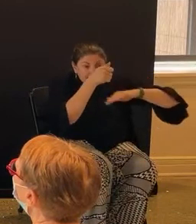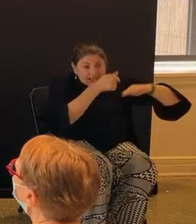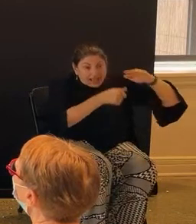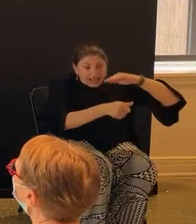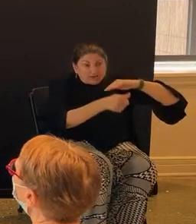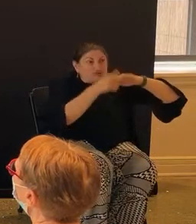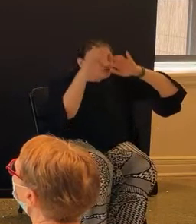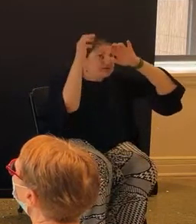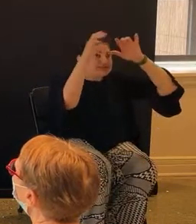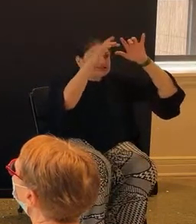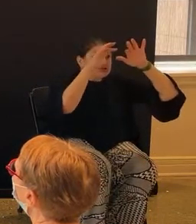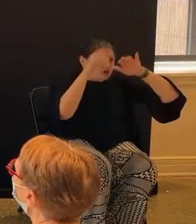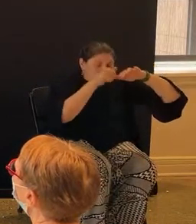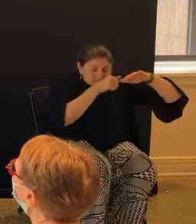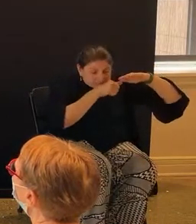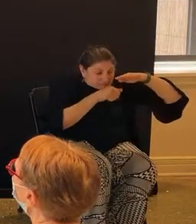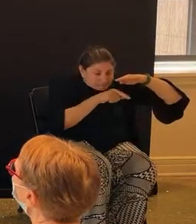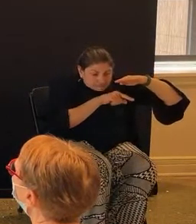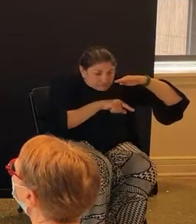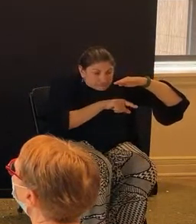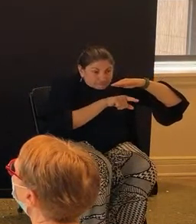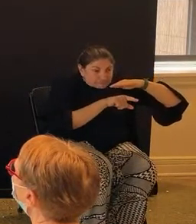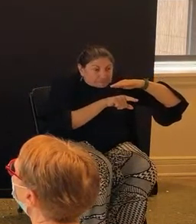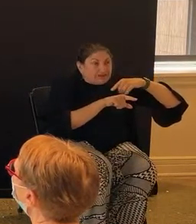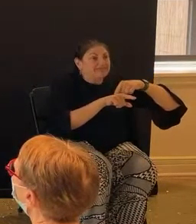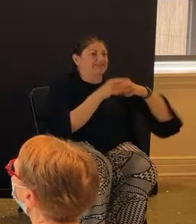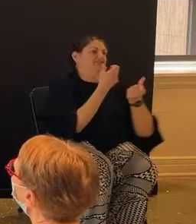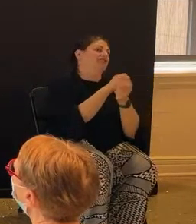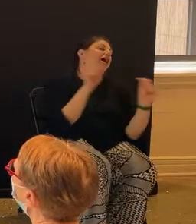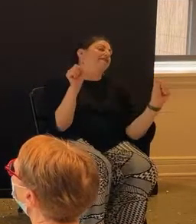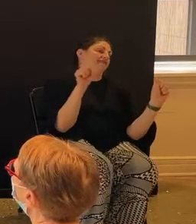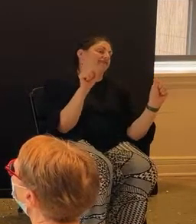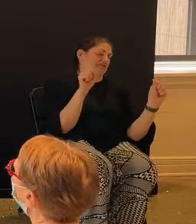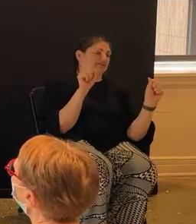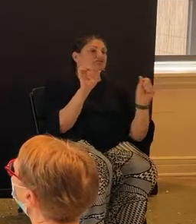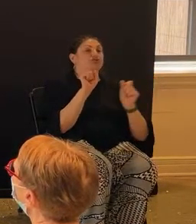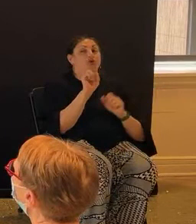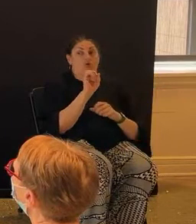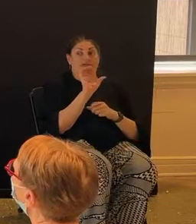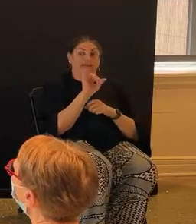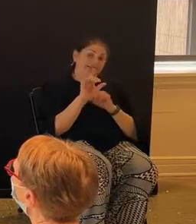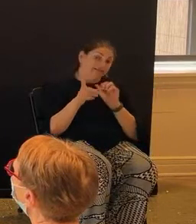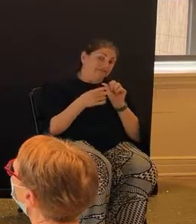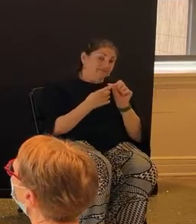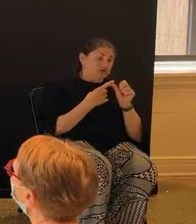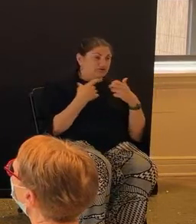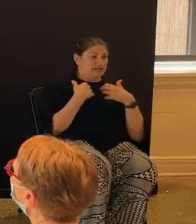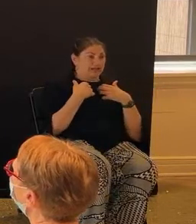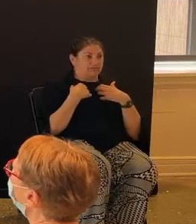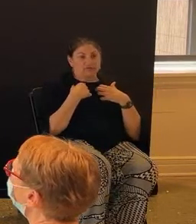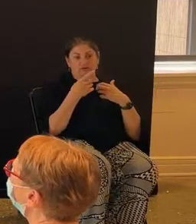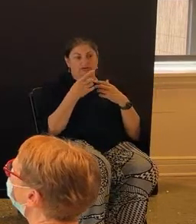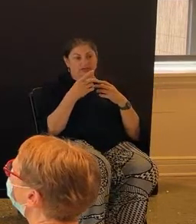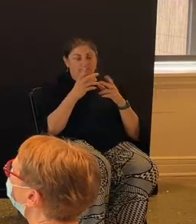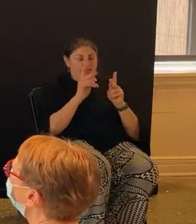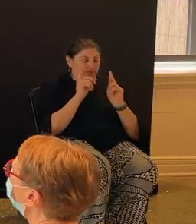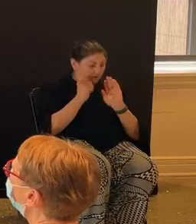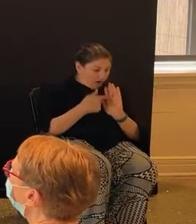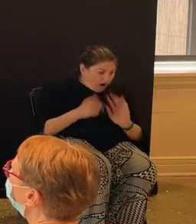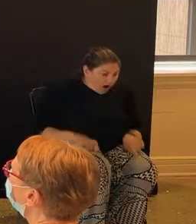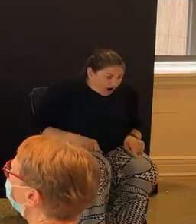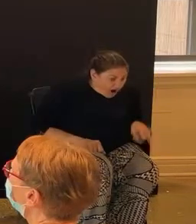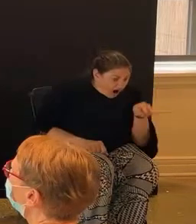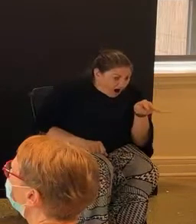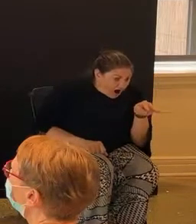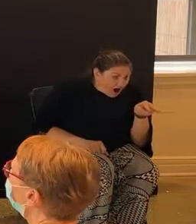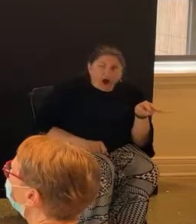and so they were one of the first, another animal that was, you know, that when people saw evidence of it immediately afterwards, it was sort of caused